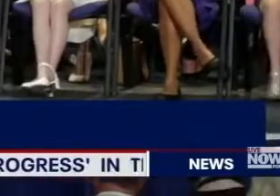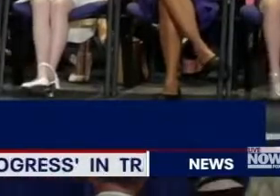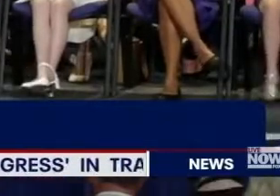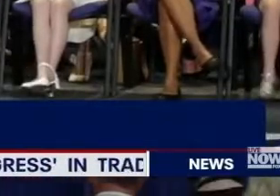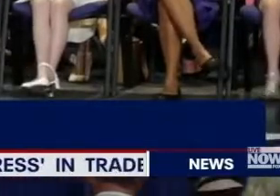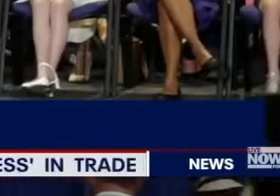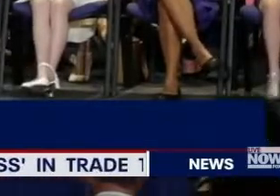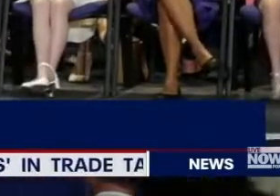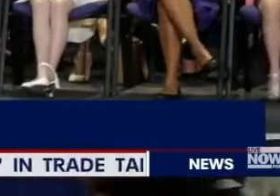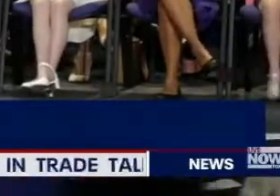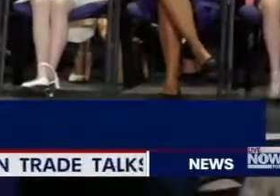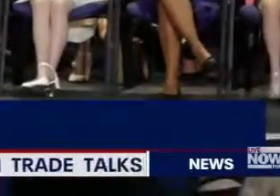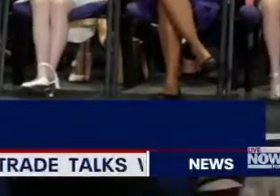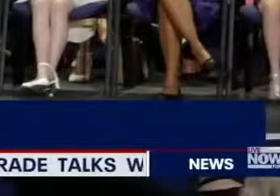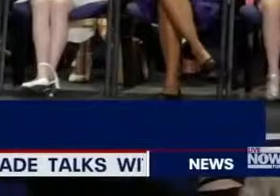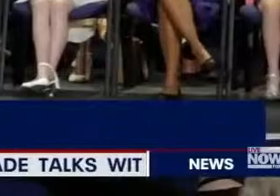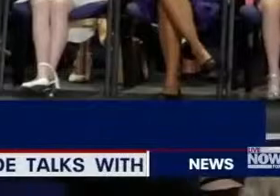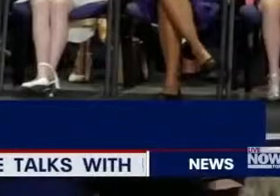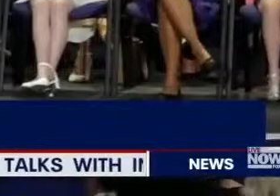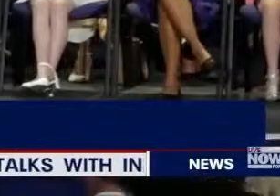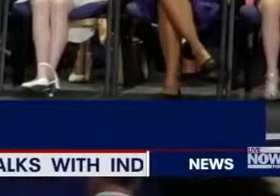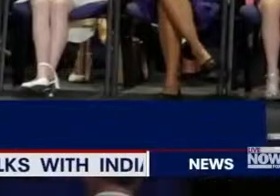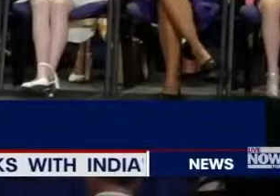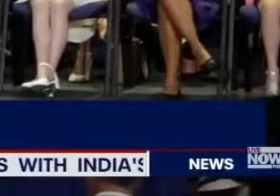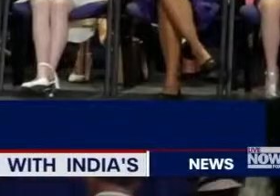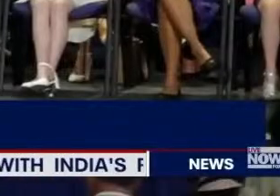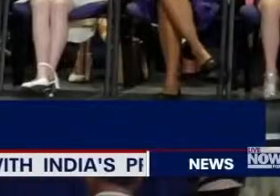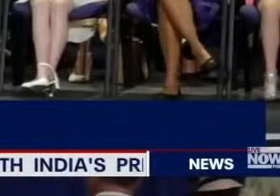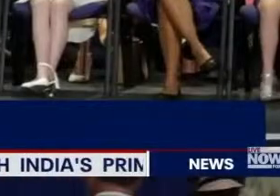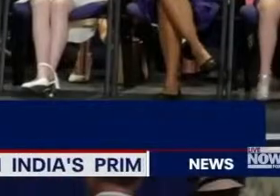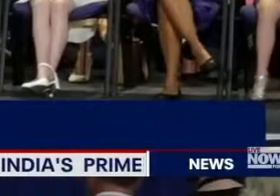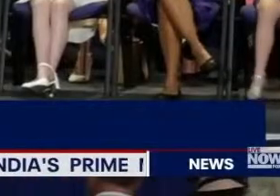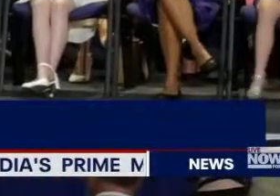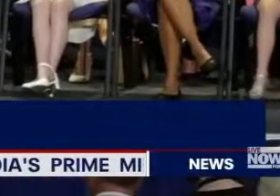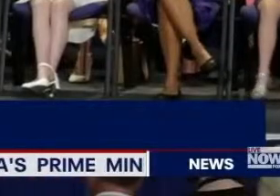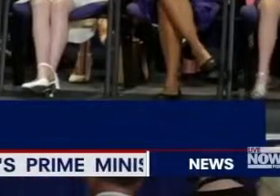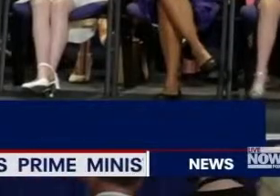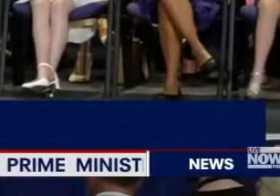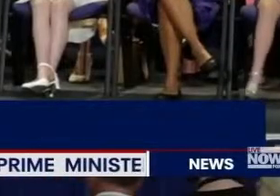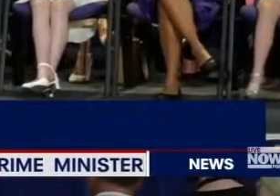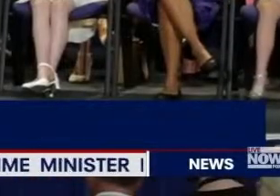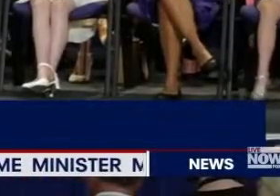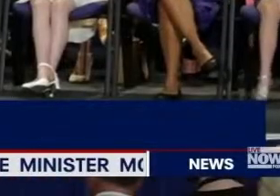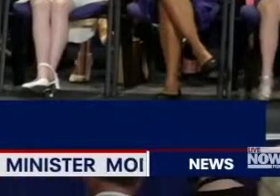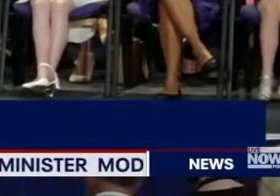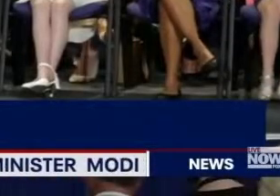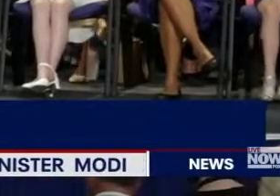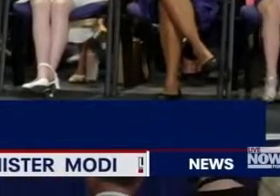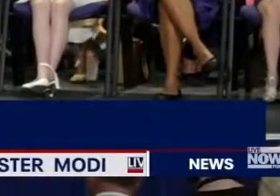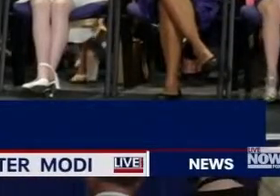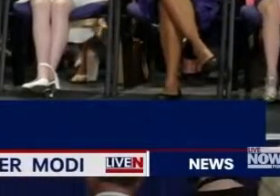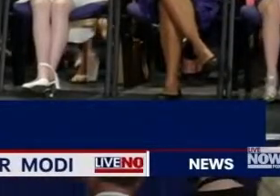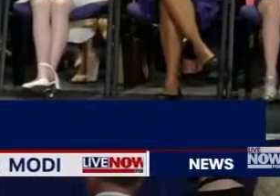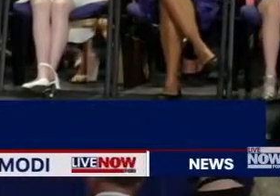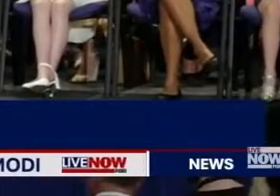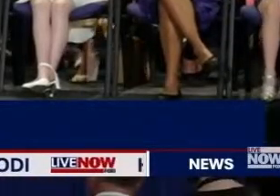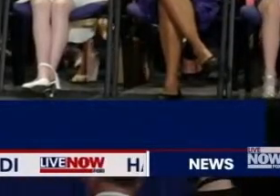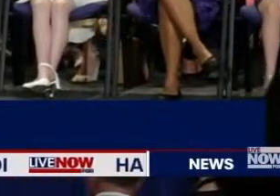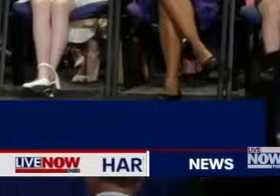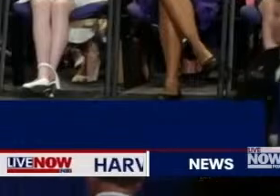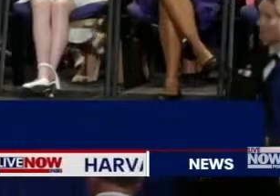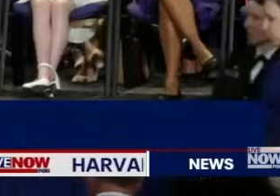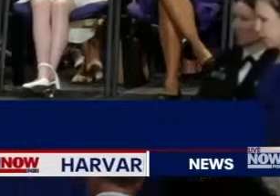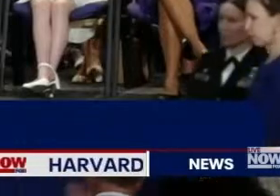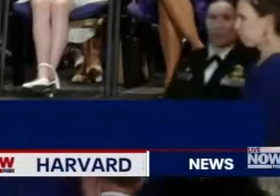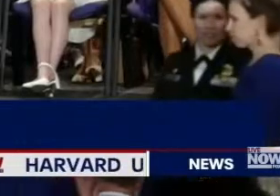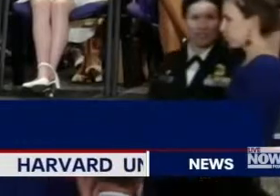and Human Services, HHS, Secretary Robert F. Kennedy Jr., and U.S. Food and Drug Administration, FDA Commissioner Marty